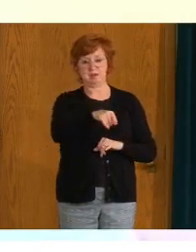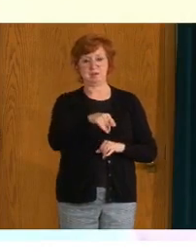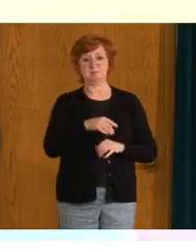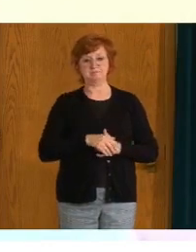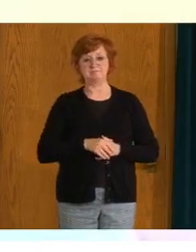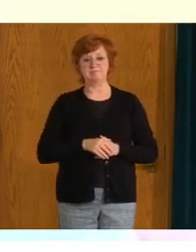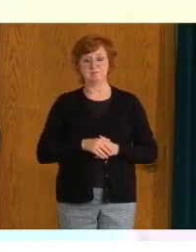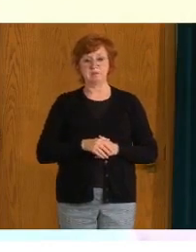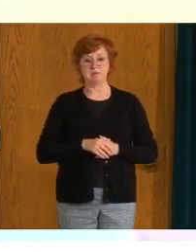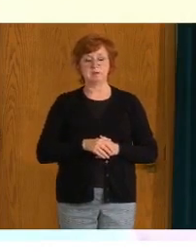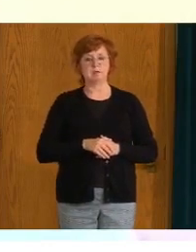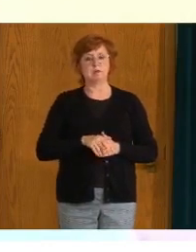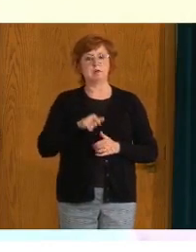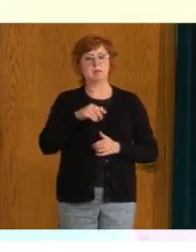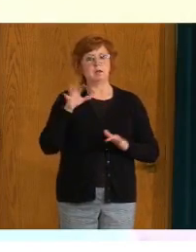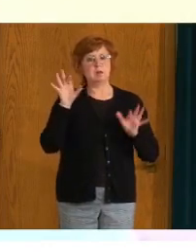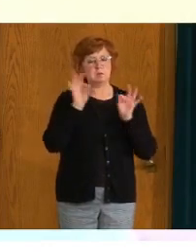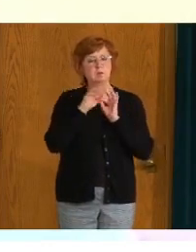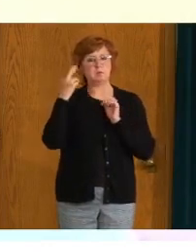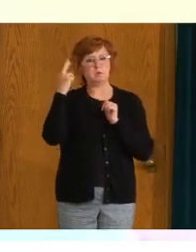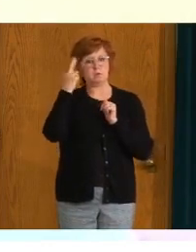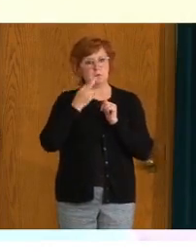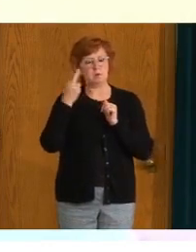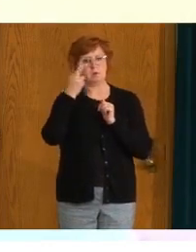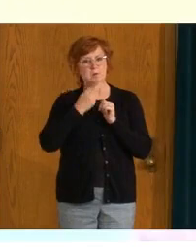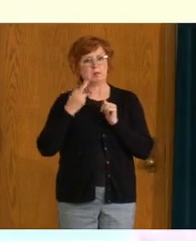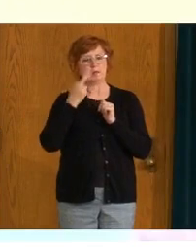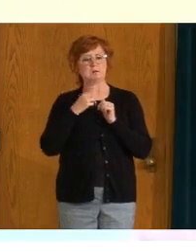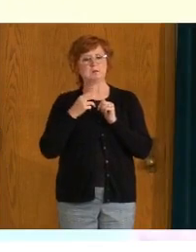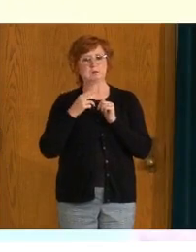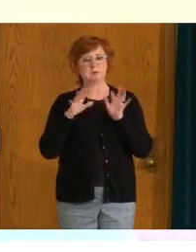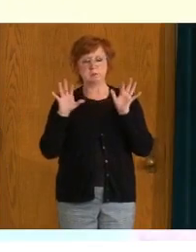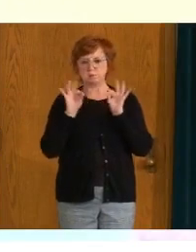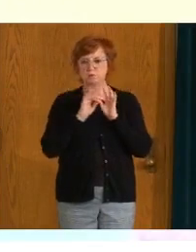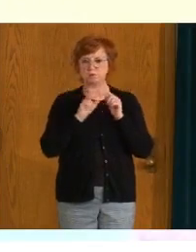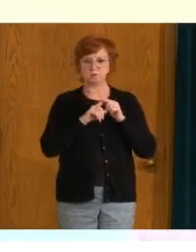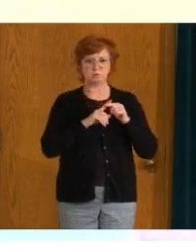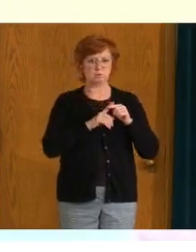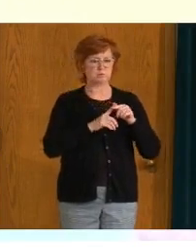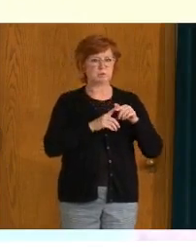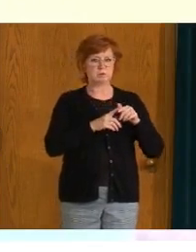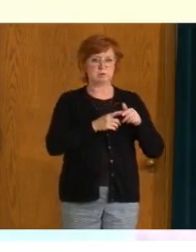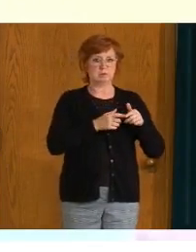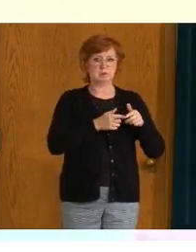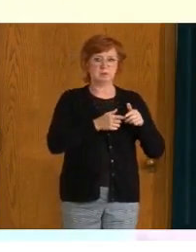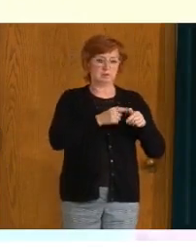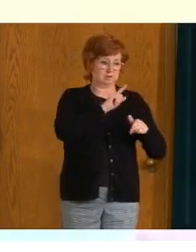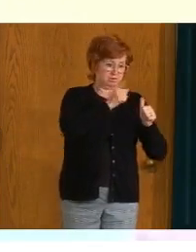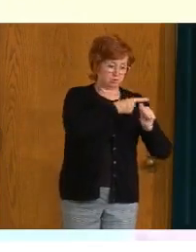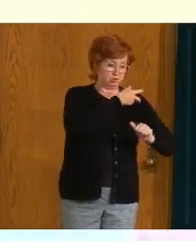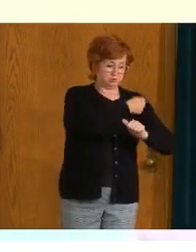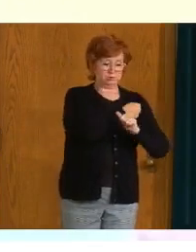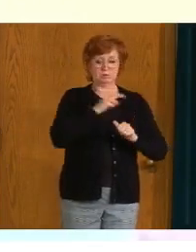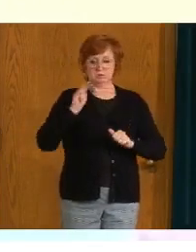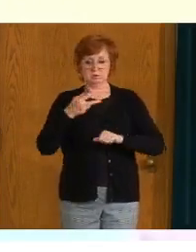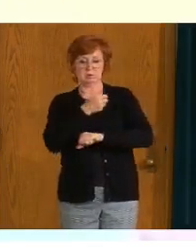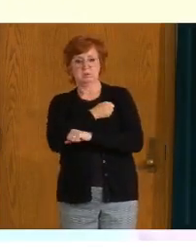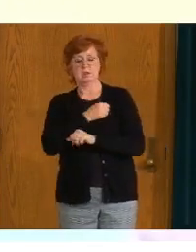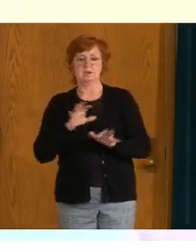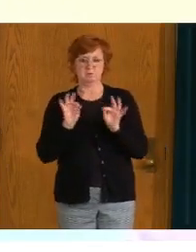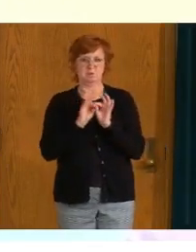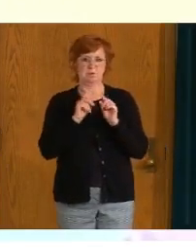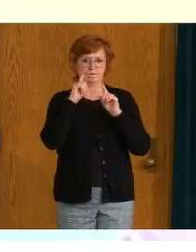to really continue to work to bring up our first dose and then second dose in every age group. I think while serious illness